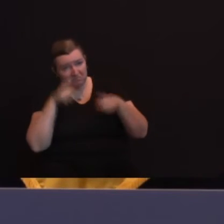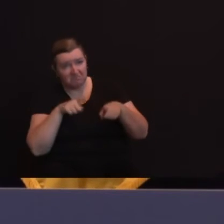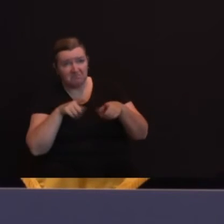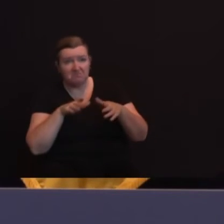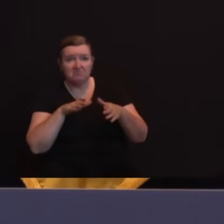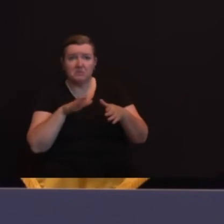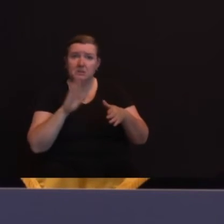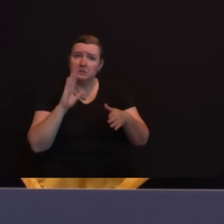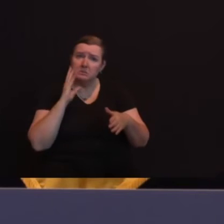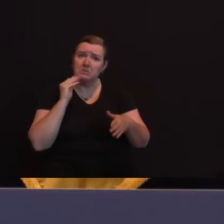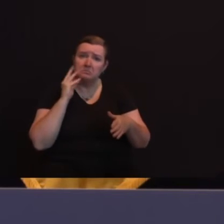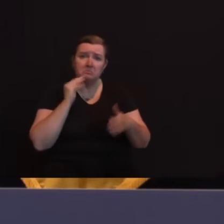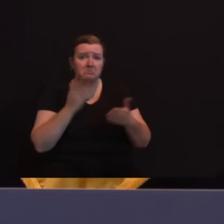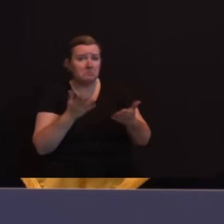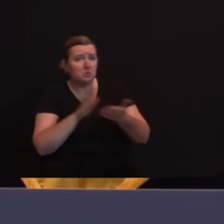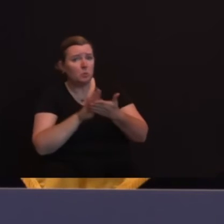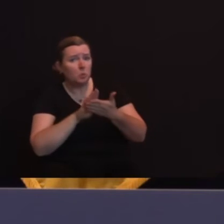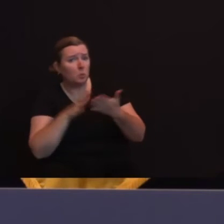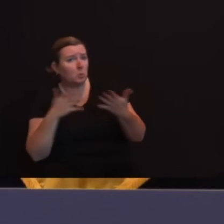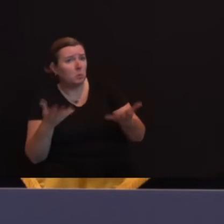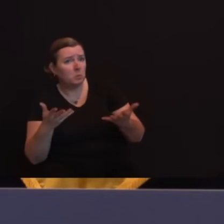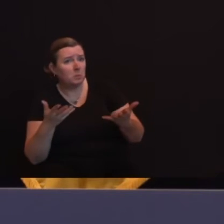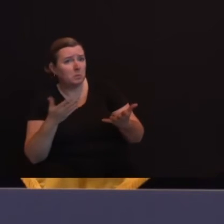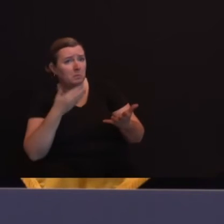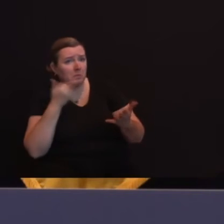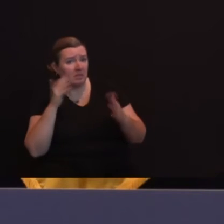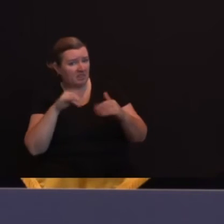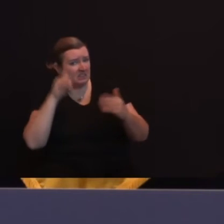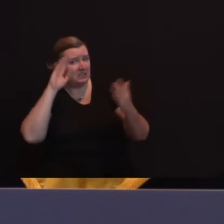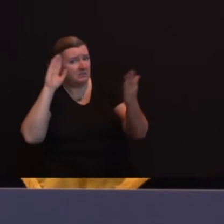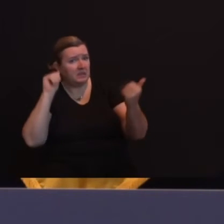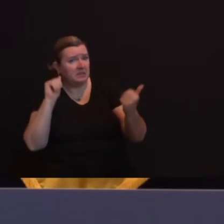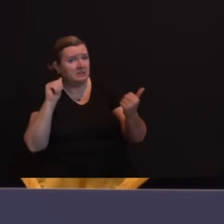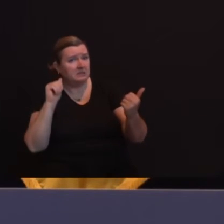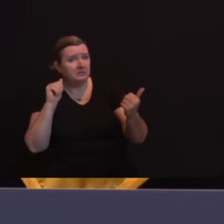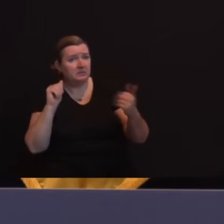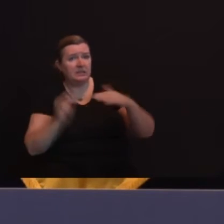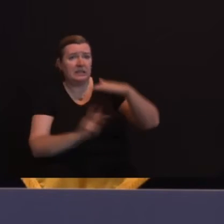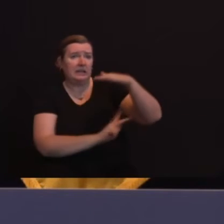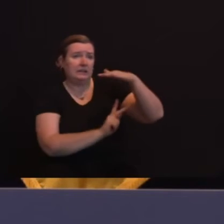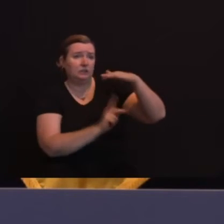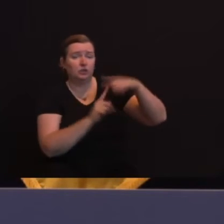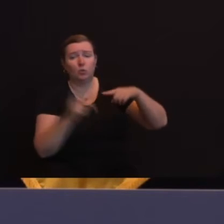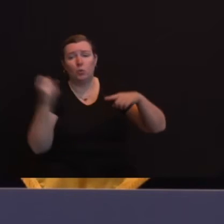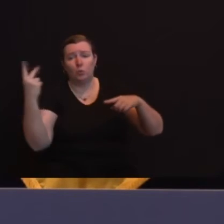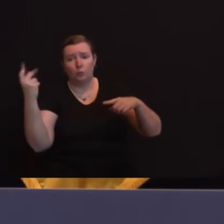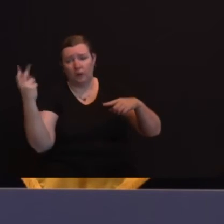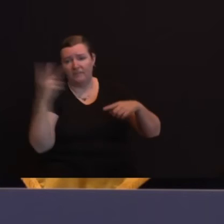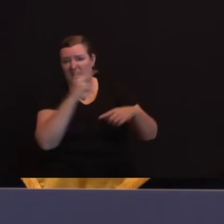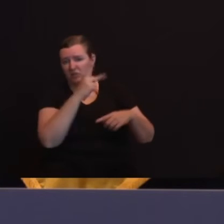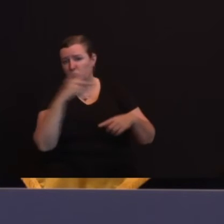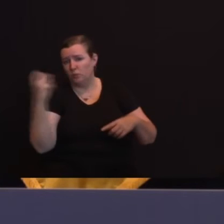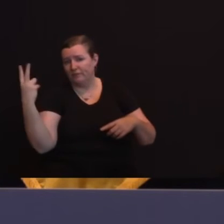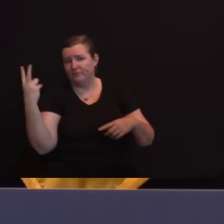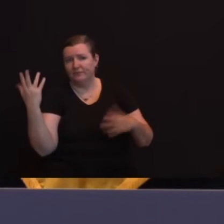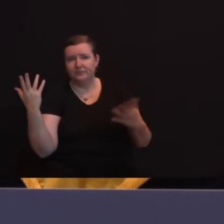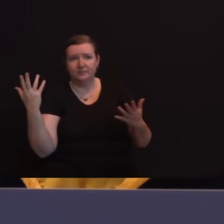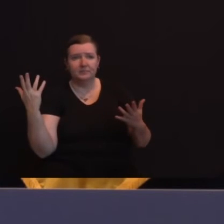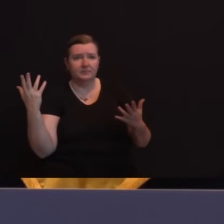been better than we could have expected pre-K to 12, but particularly pre-K to 8, I think, is really